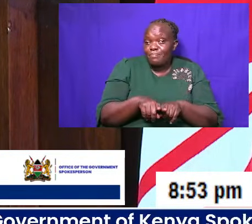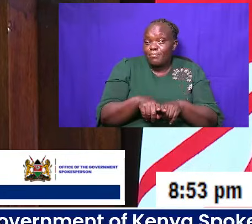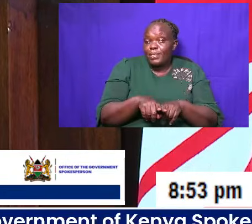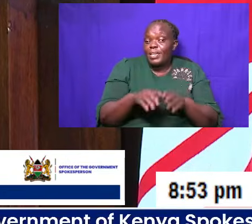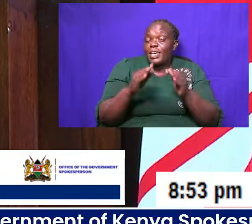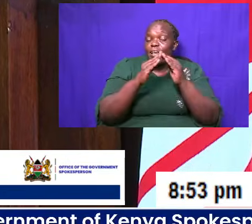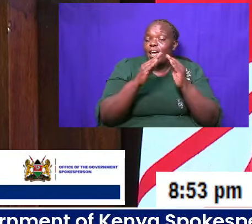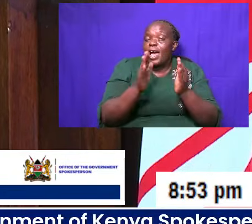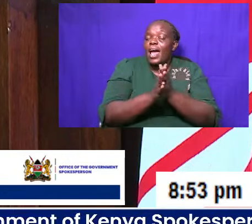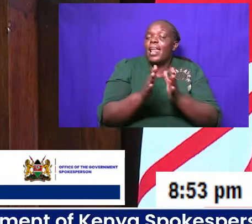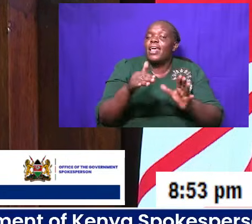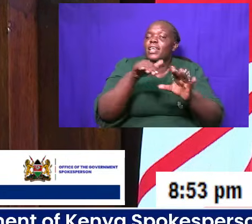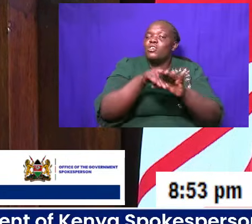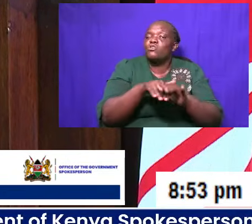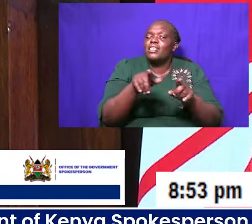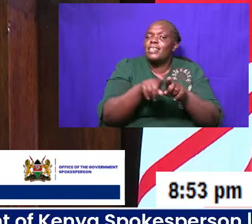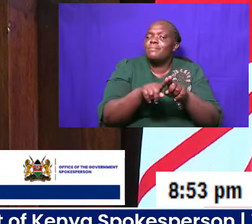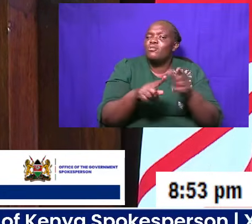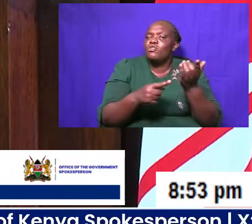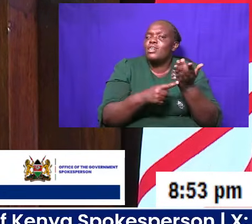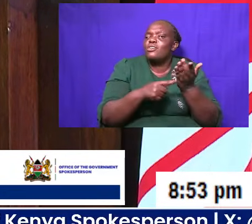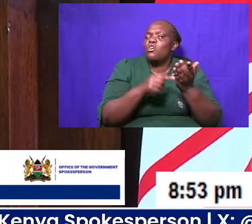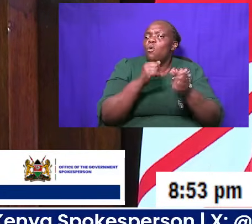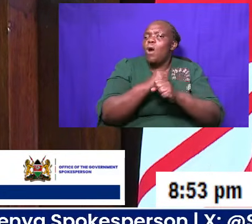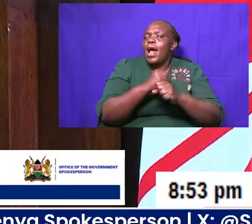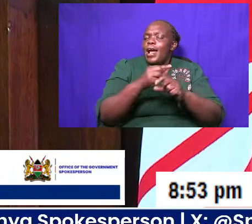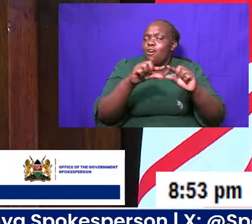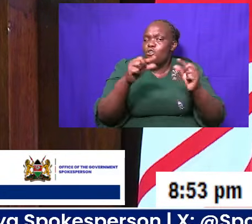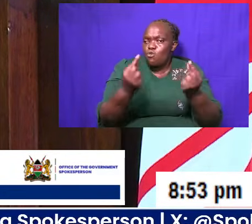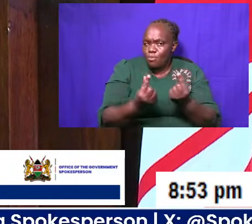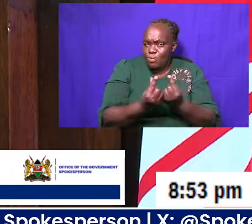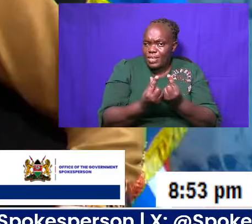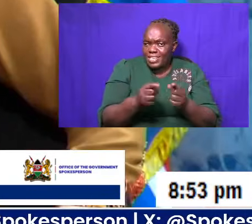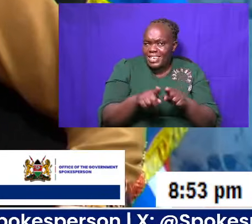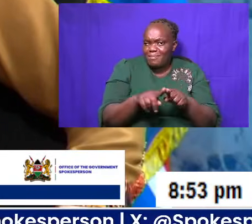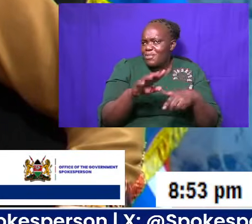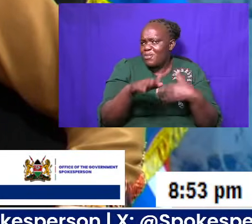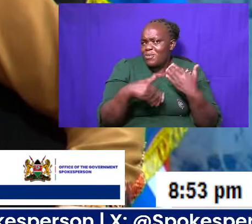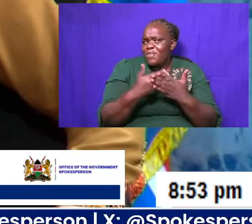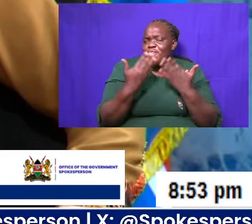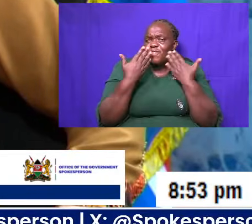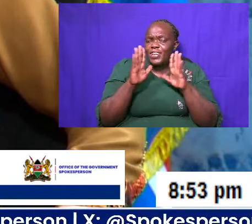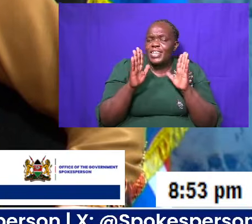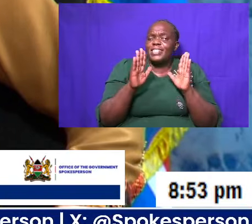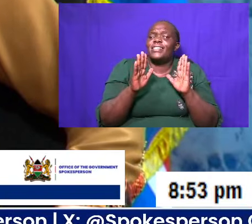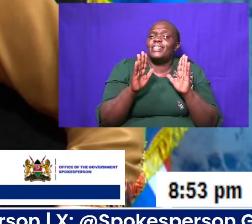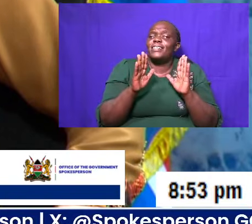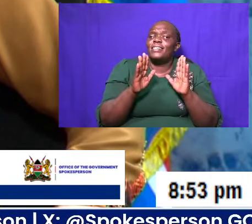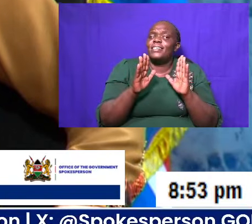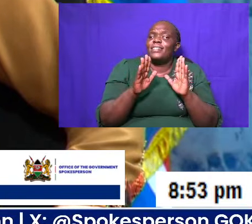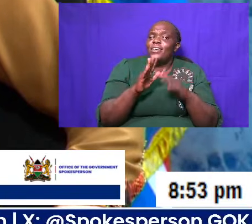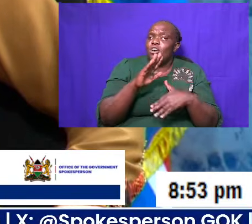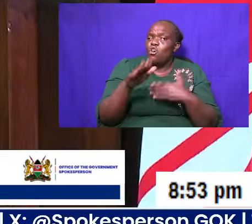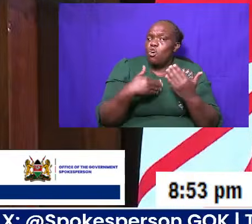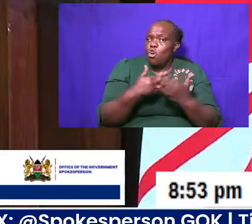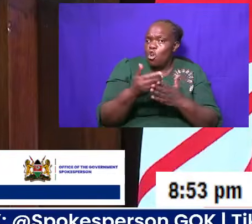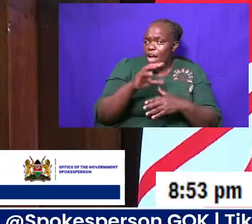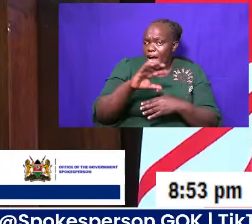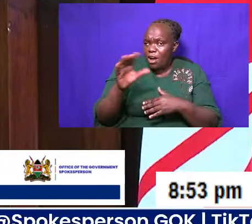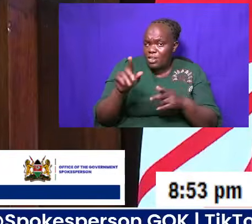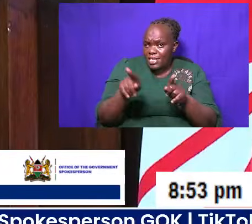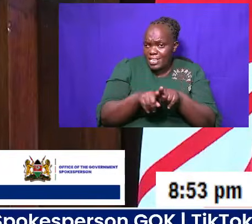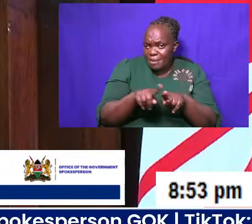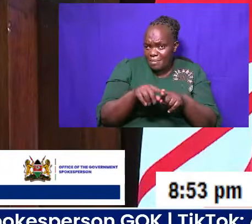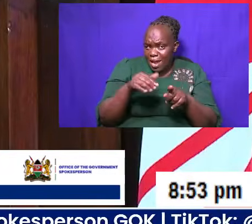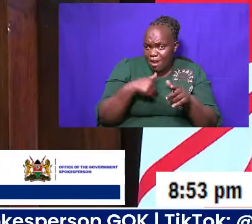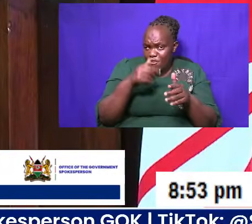and inclusion, a technical working group. Tell us about that in a nutshell as you give your closing remarks. In all counties, there's